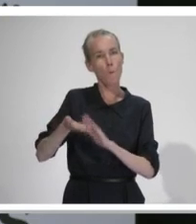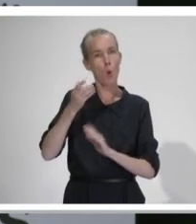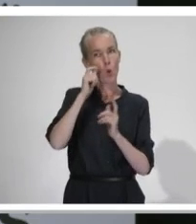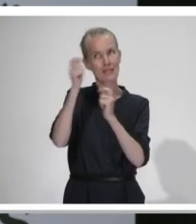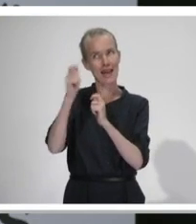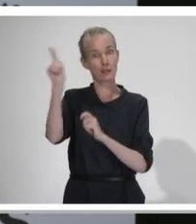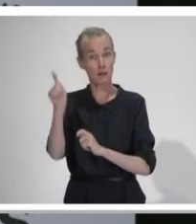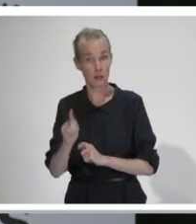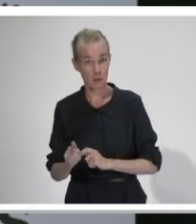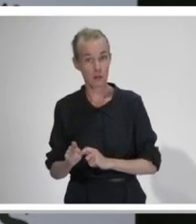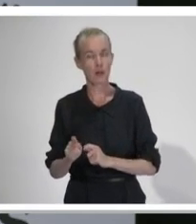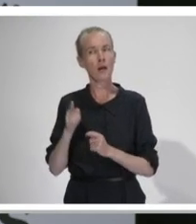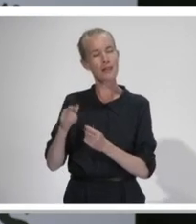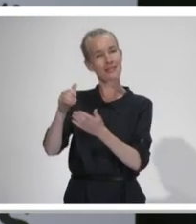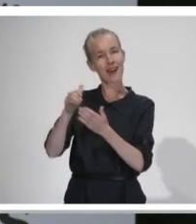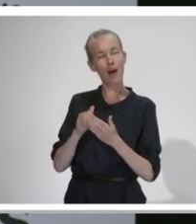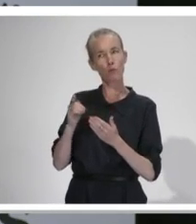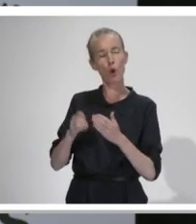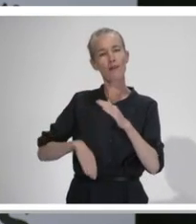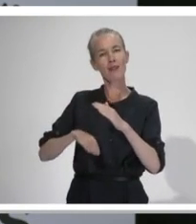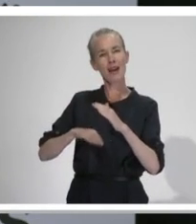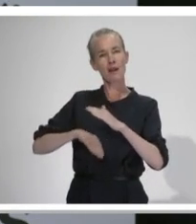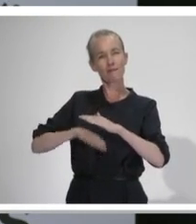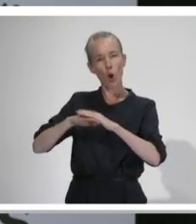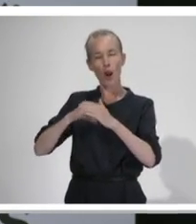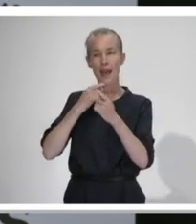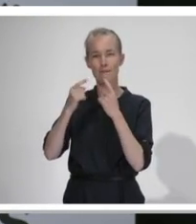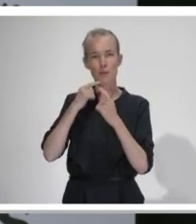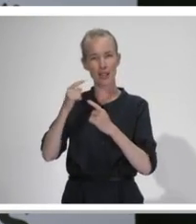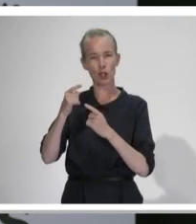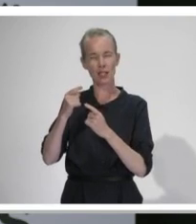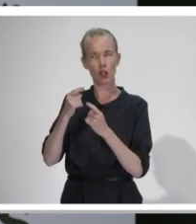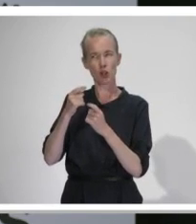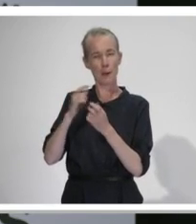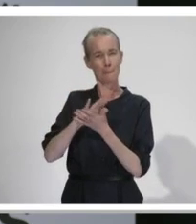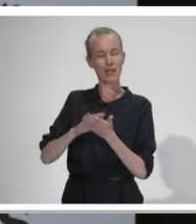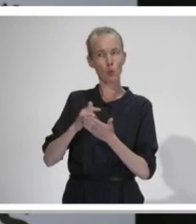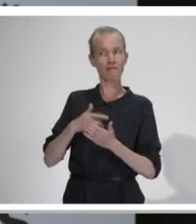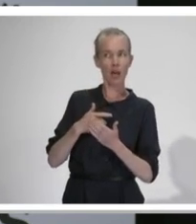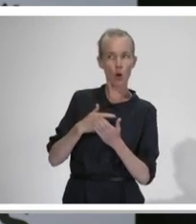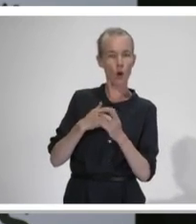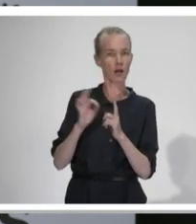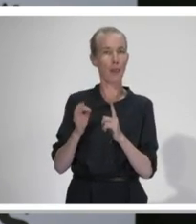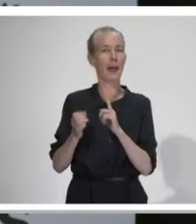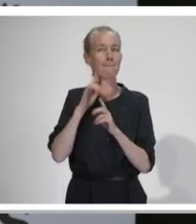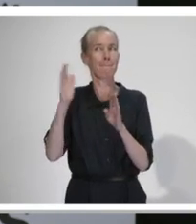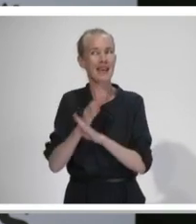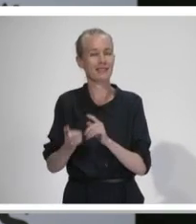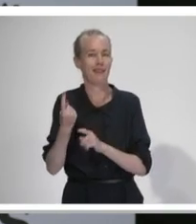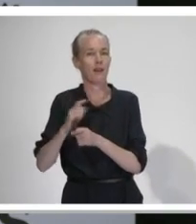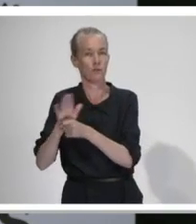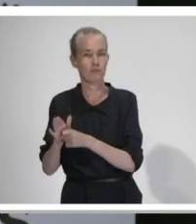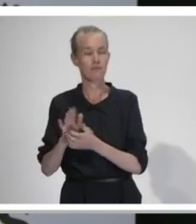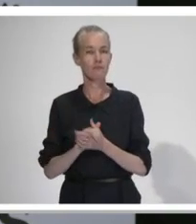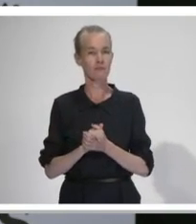so that's giving us a much better assurance that we're not missing any undetected cases. I do think it's important to remember when data is reported DHB